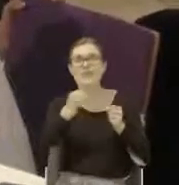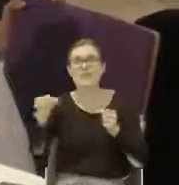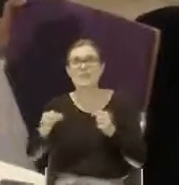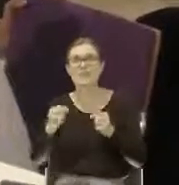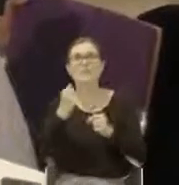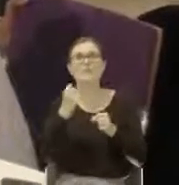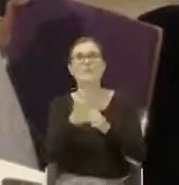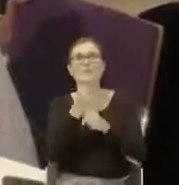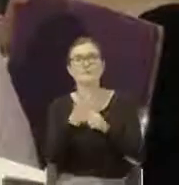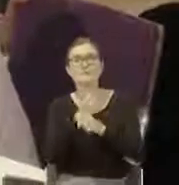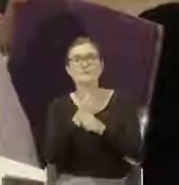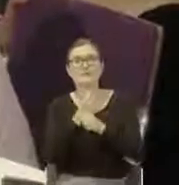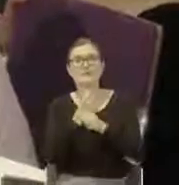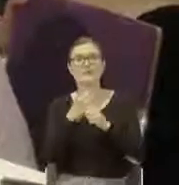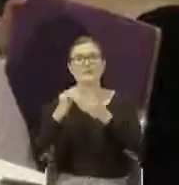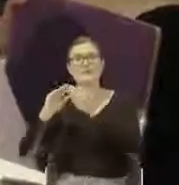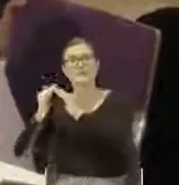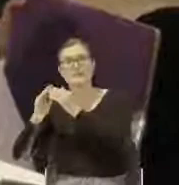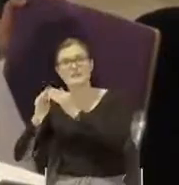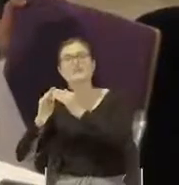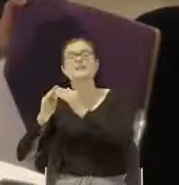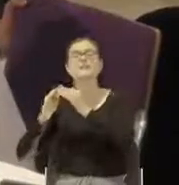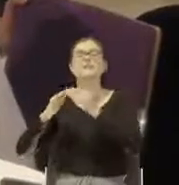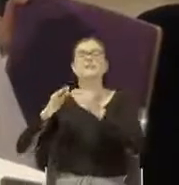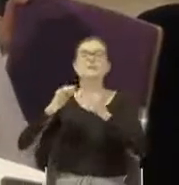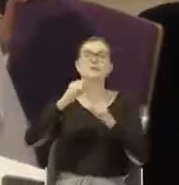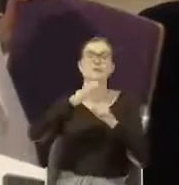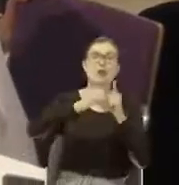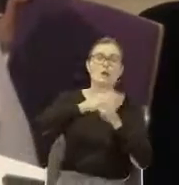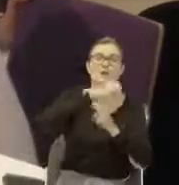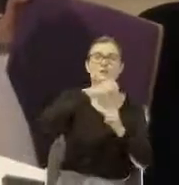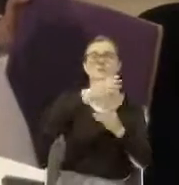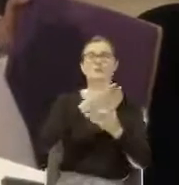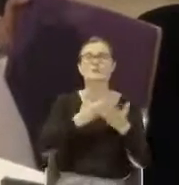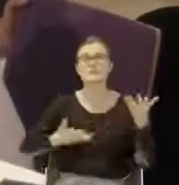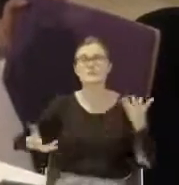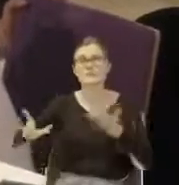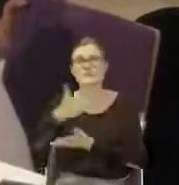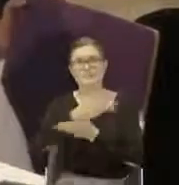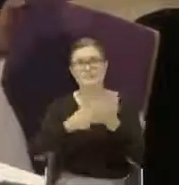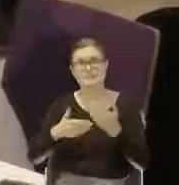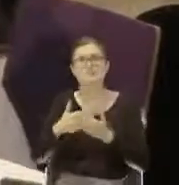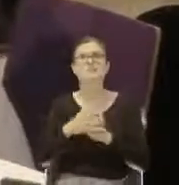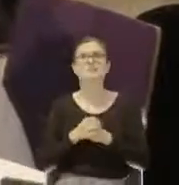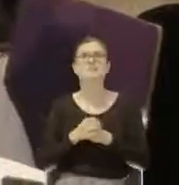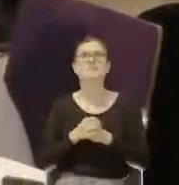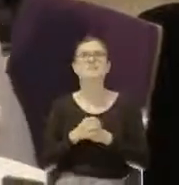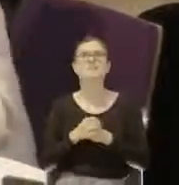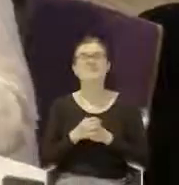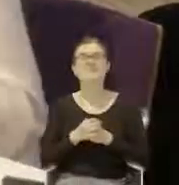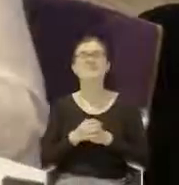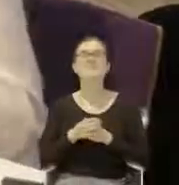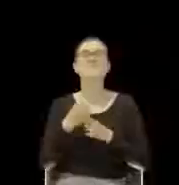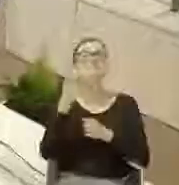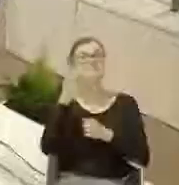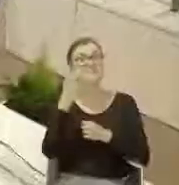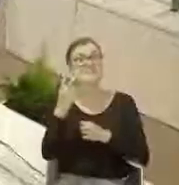there is more to come. And thank you, everybody, for having been so patient and being with us. Thank you.